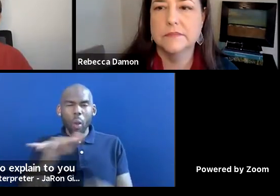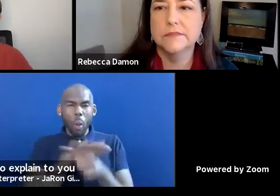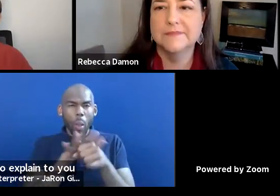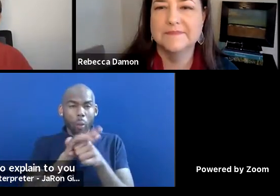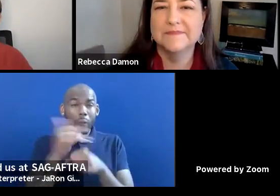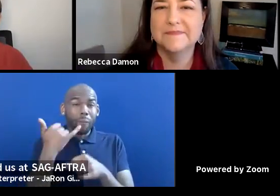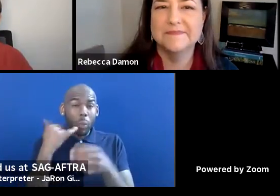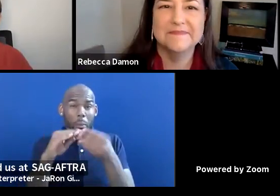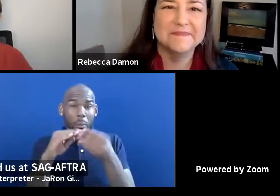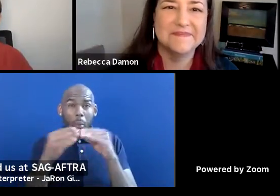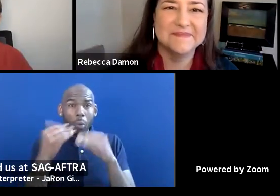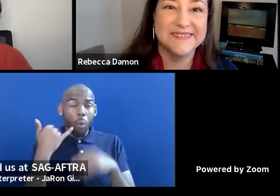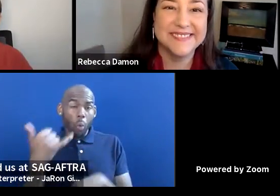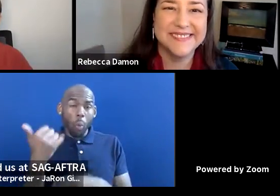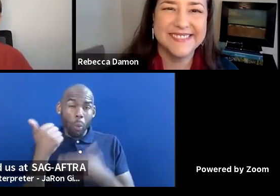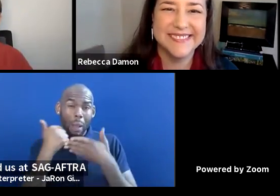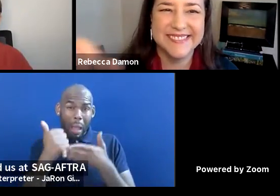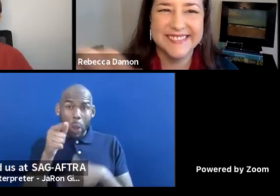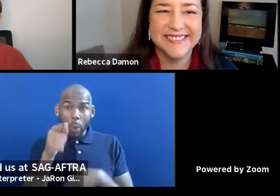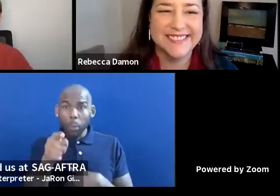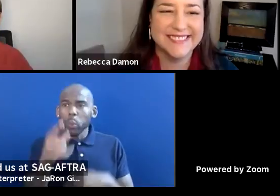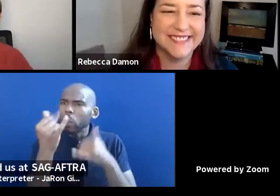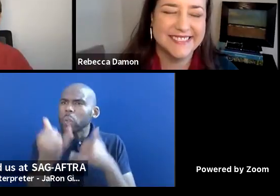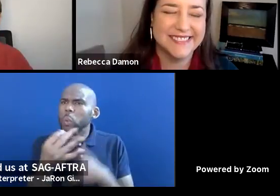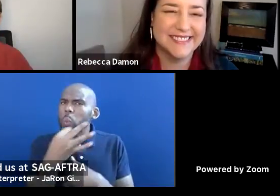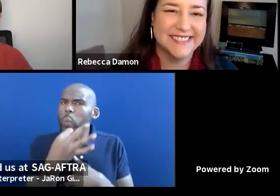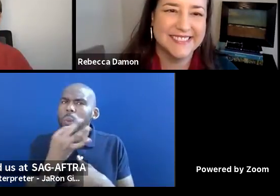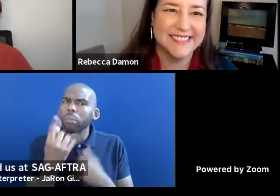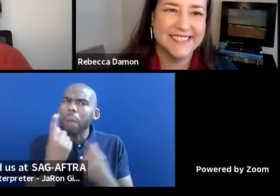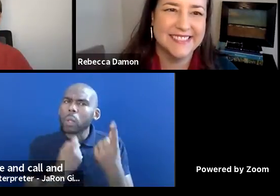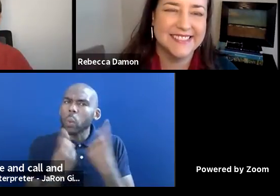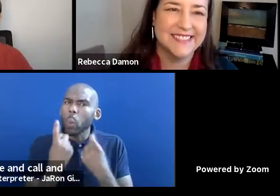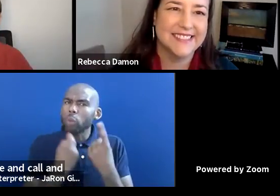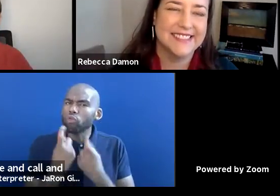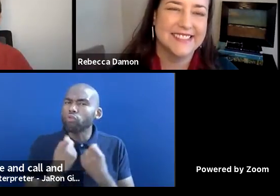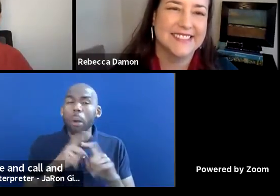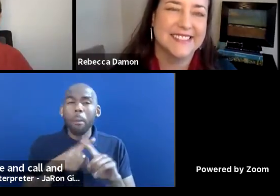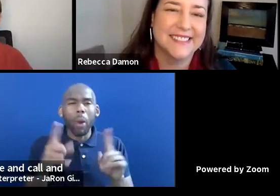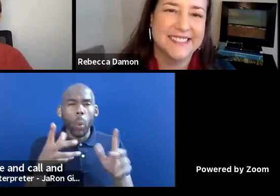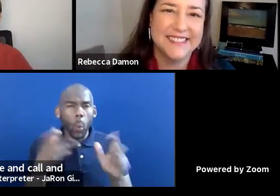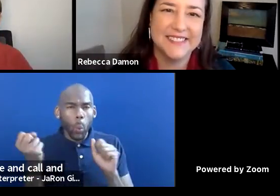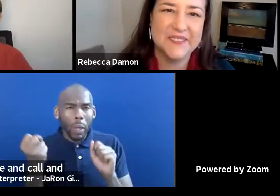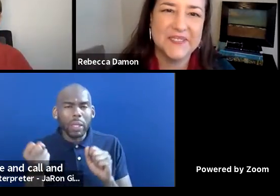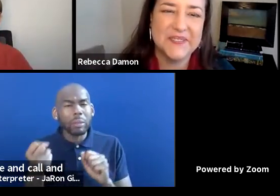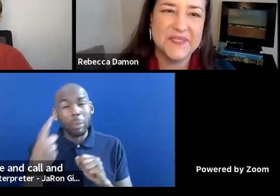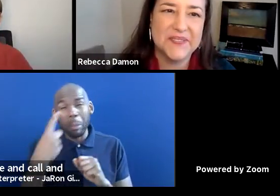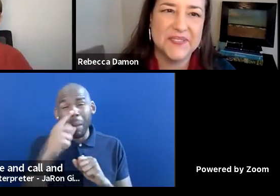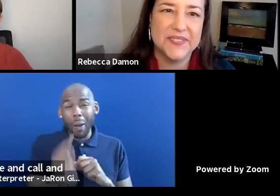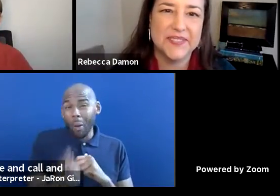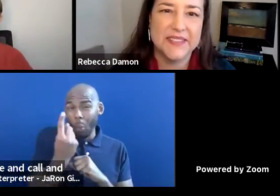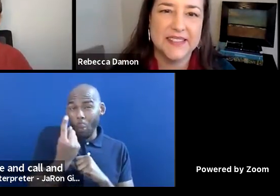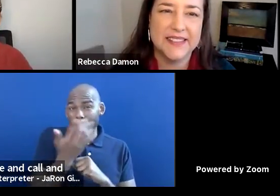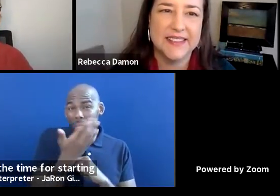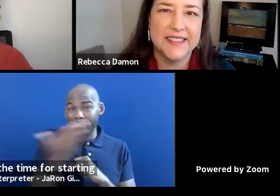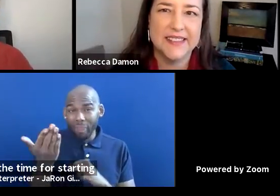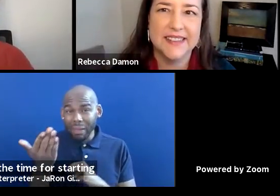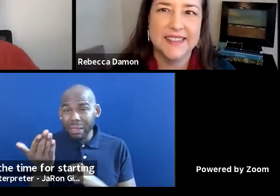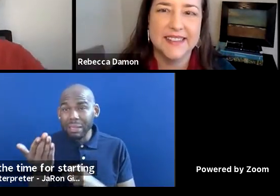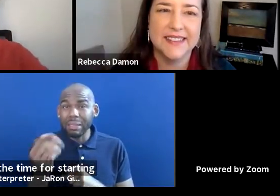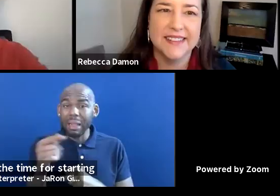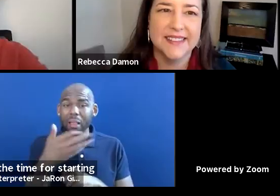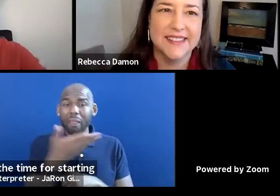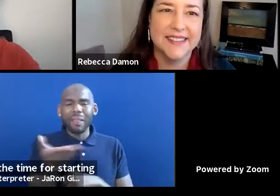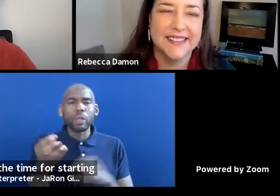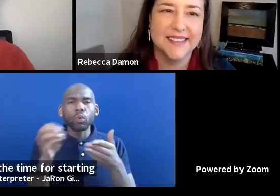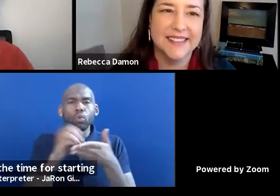we're at that time to start taking questions, but very quickly, give me one thing that these students should be